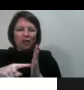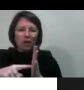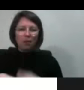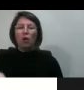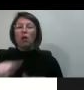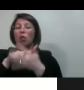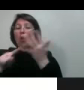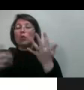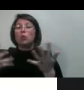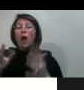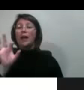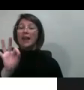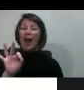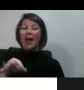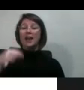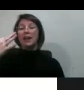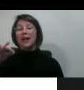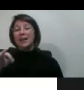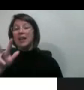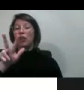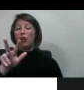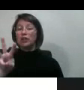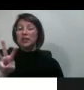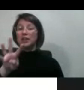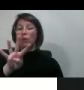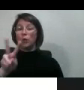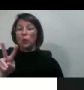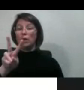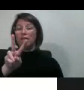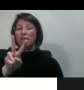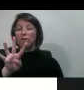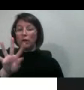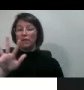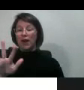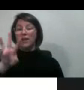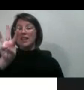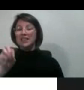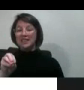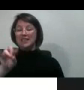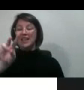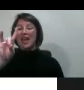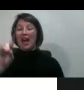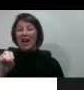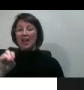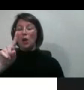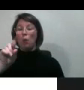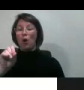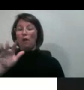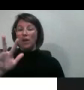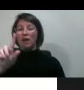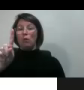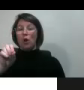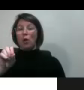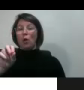36, 42, 45, 60, 80, 105, 108, 202, and 240.